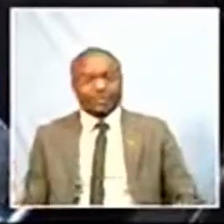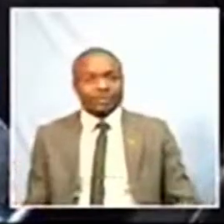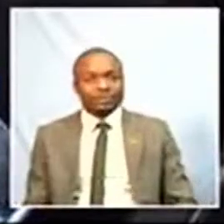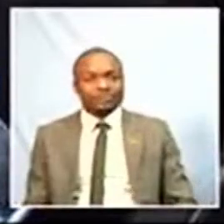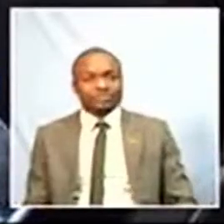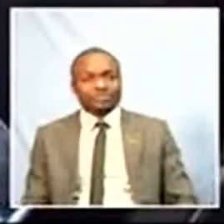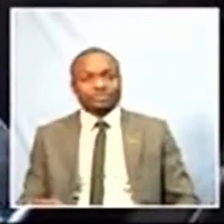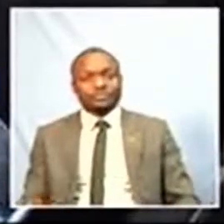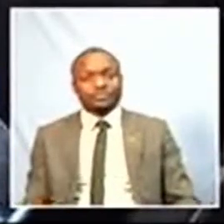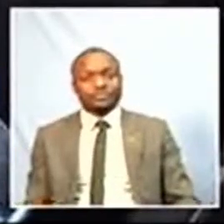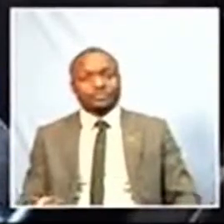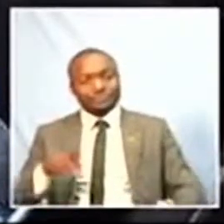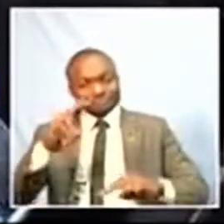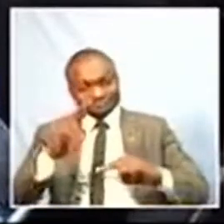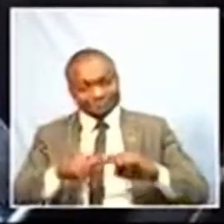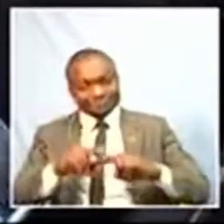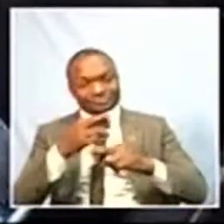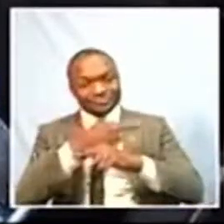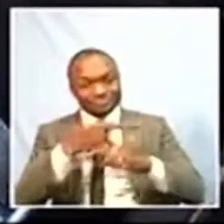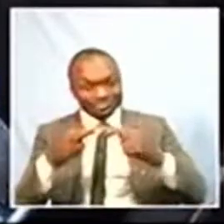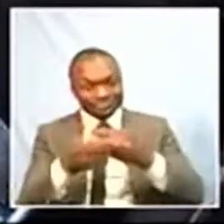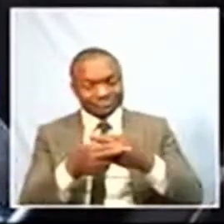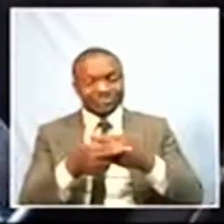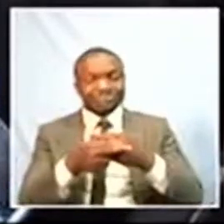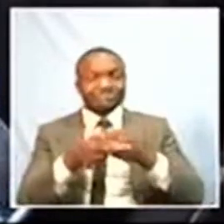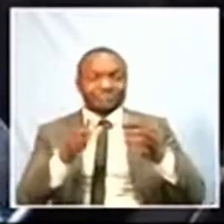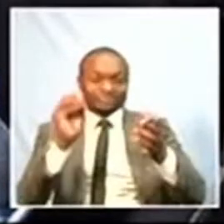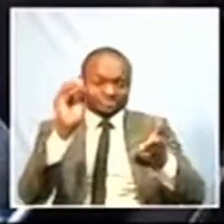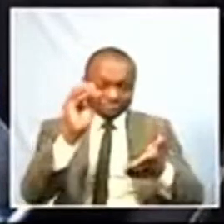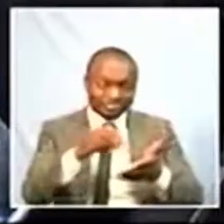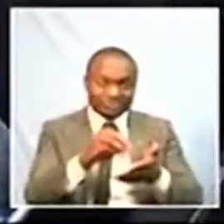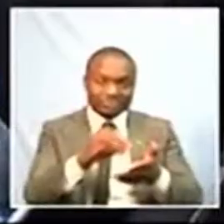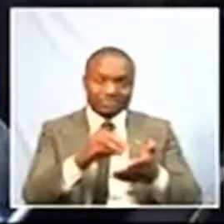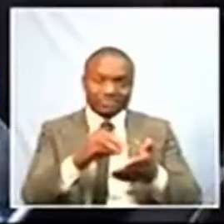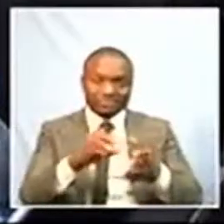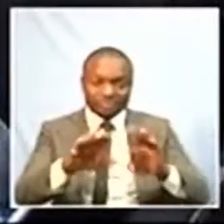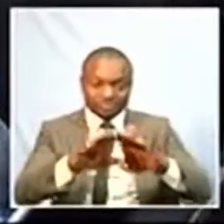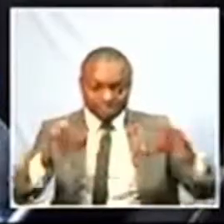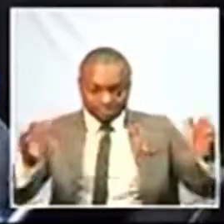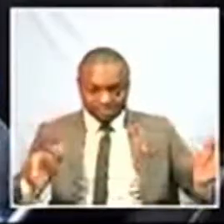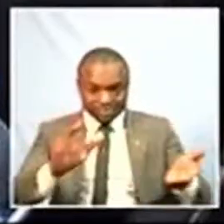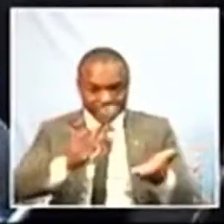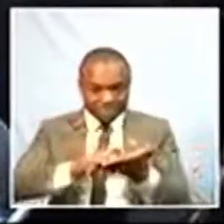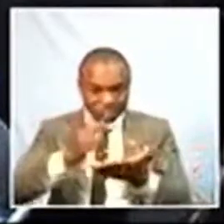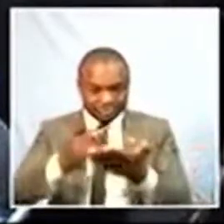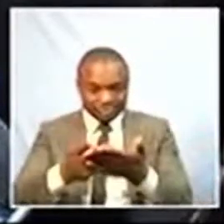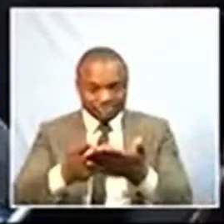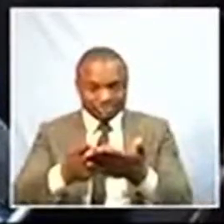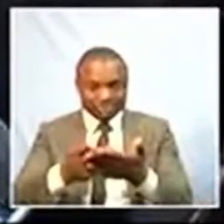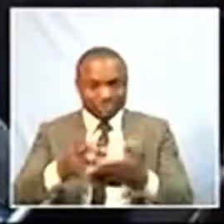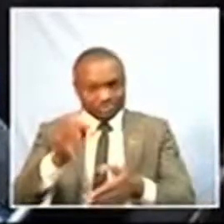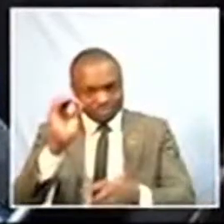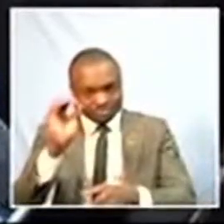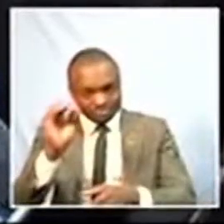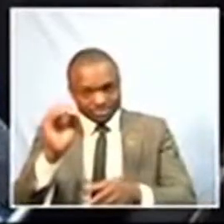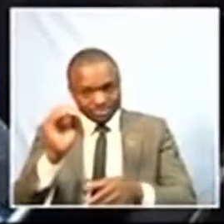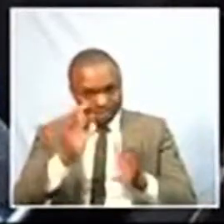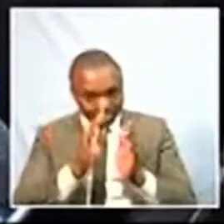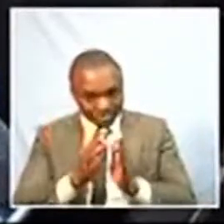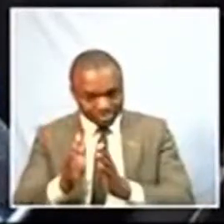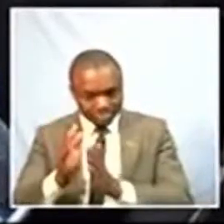living room, adding veranda to the kitchen. In the initial design, there was no